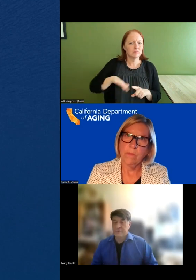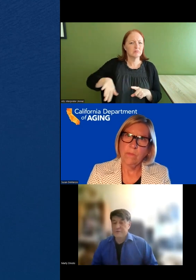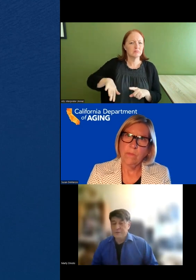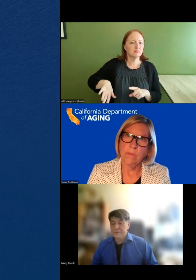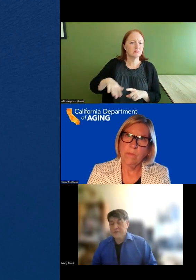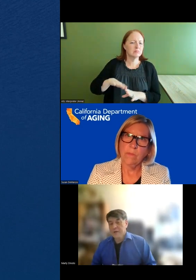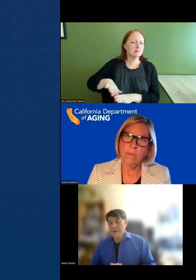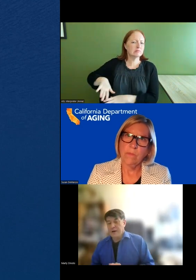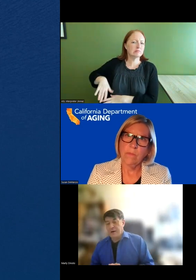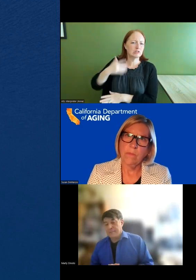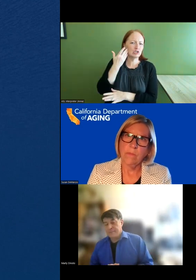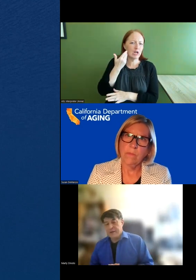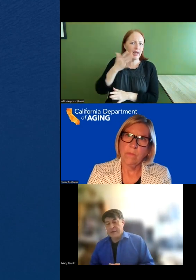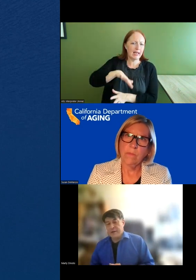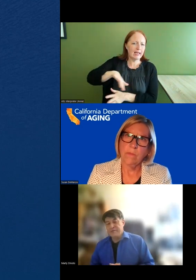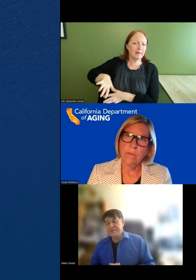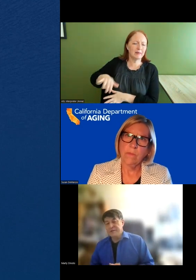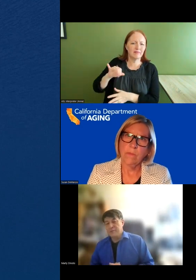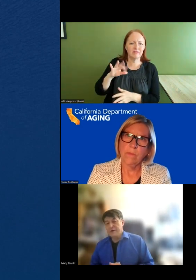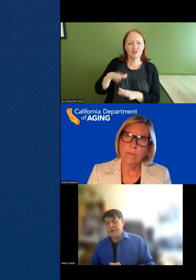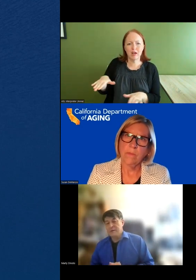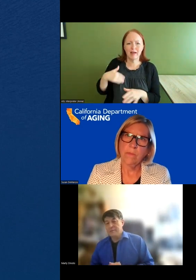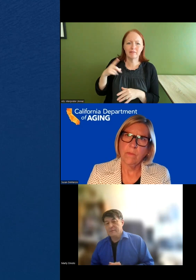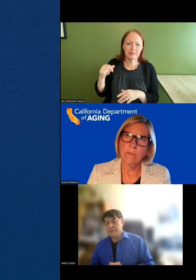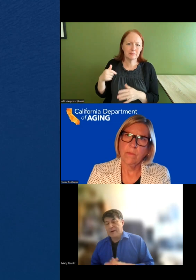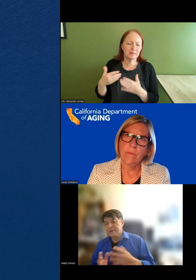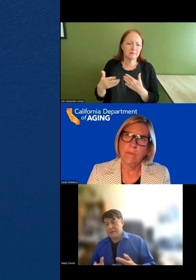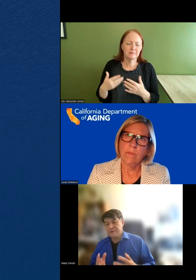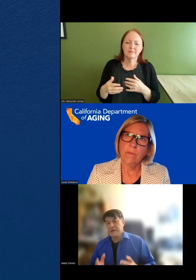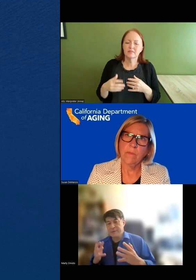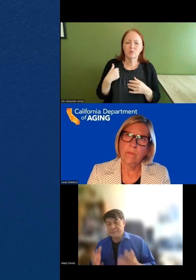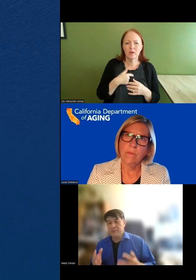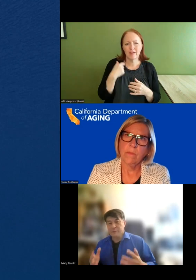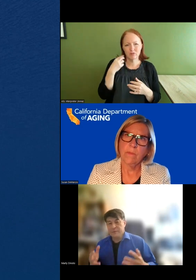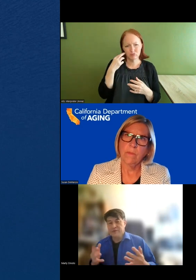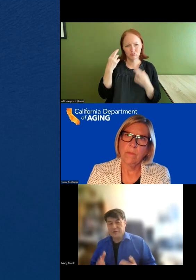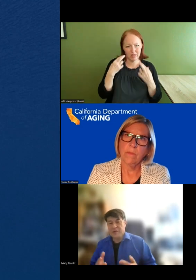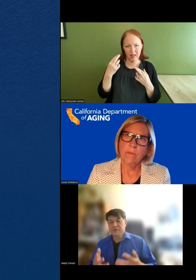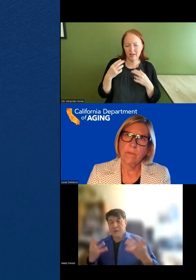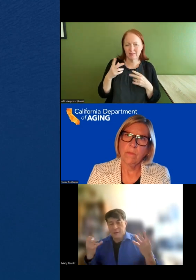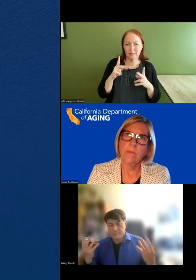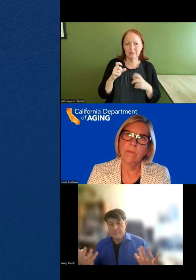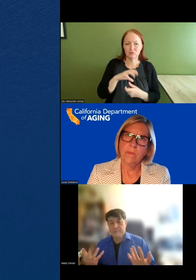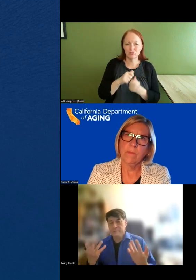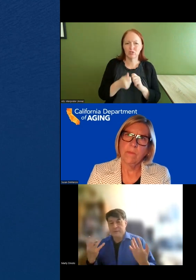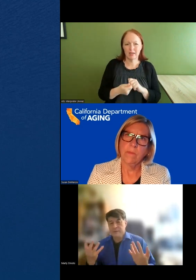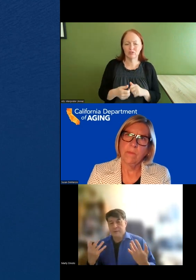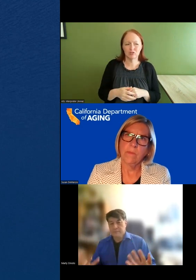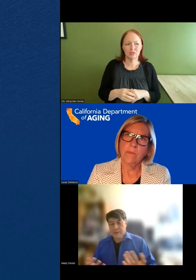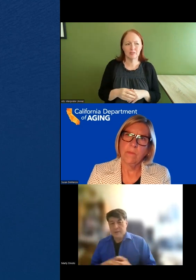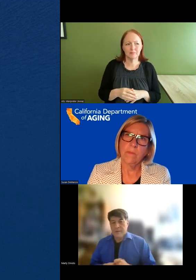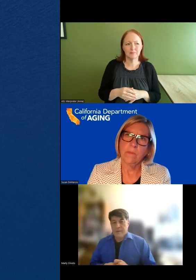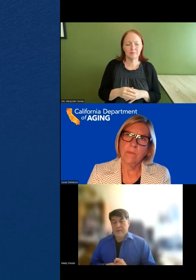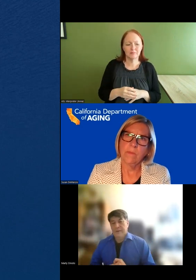shame factor is huge. And I just think that we got to recognize that people need to change, and